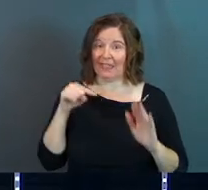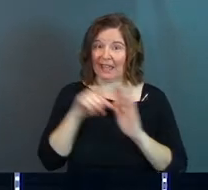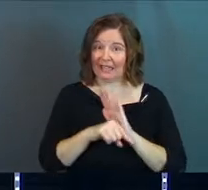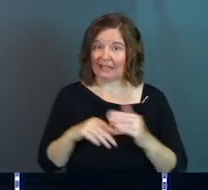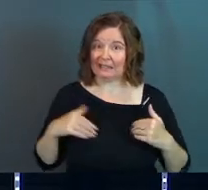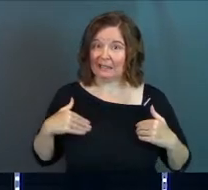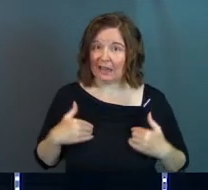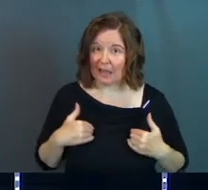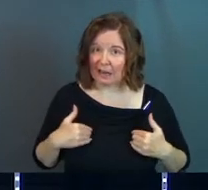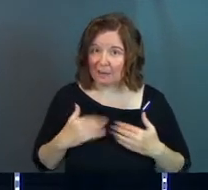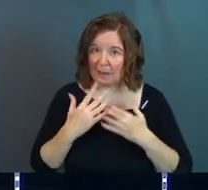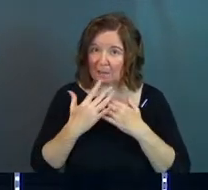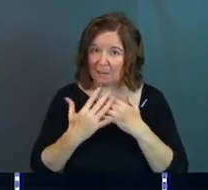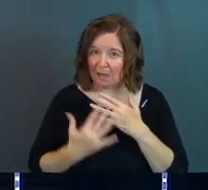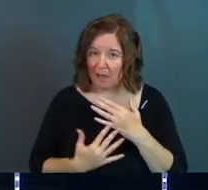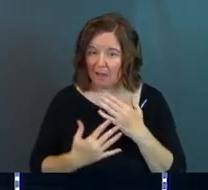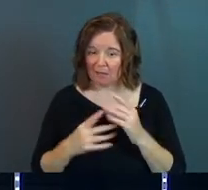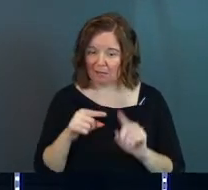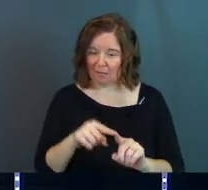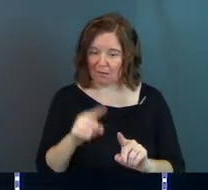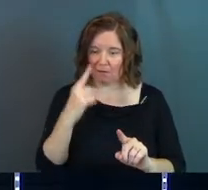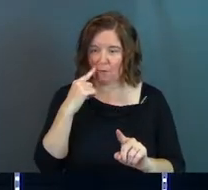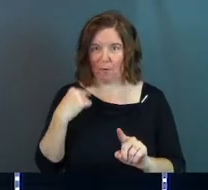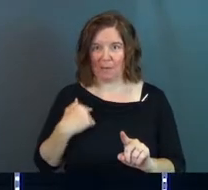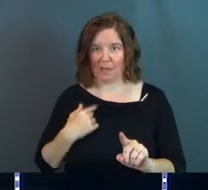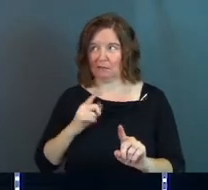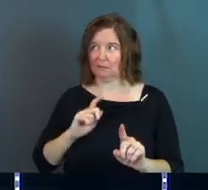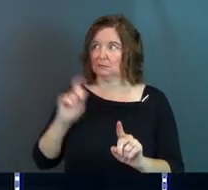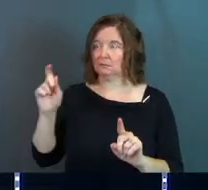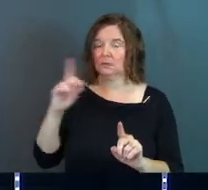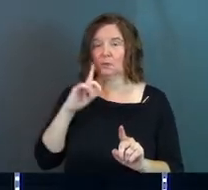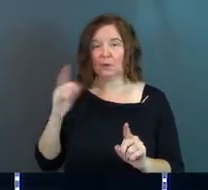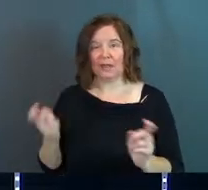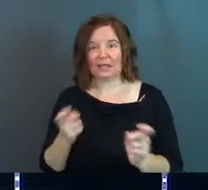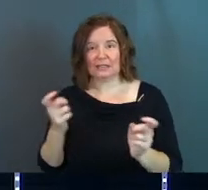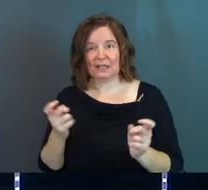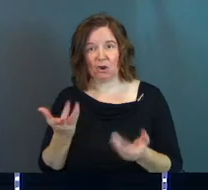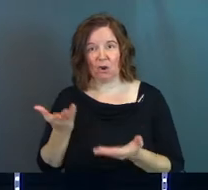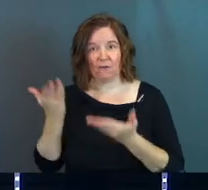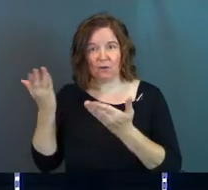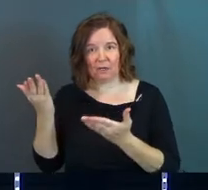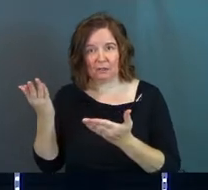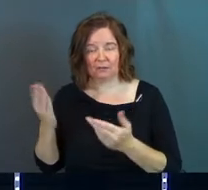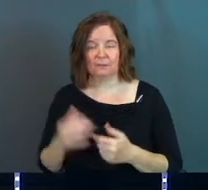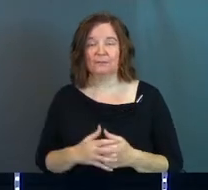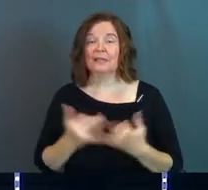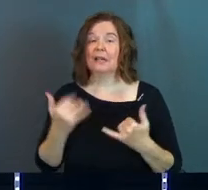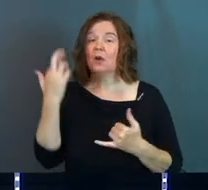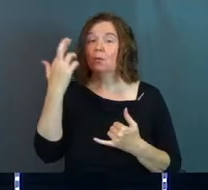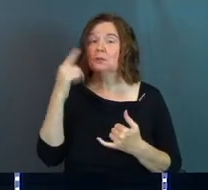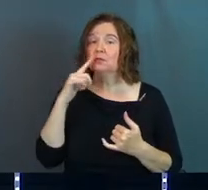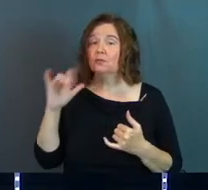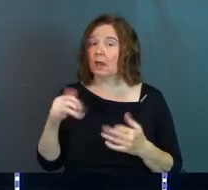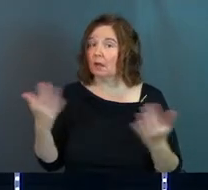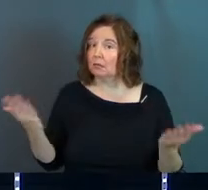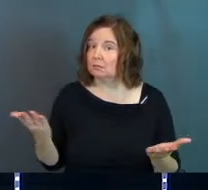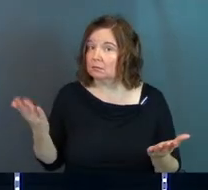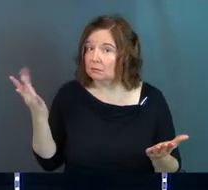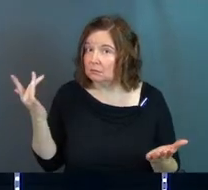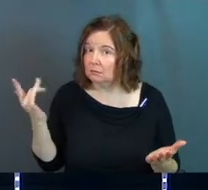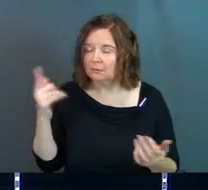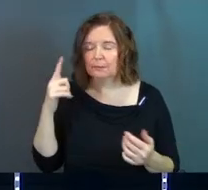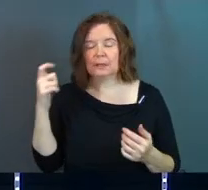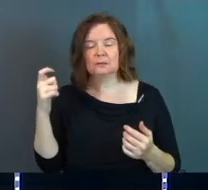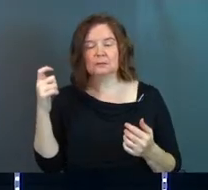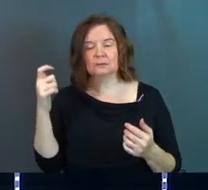killed an animal and blood was shed in order to do that sin offering. Now, the reason for it